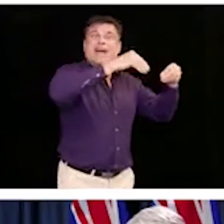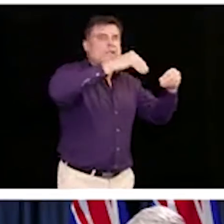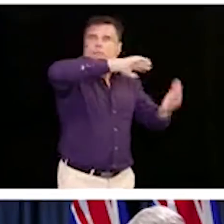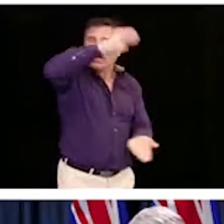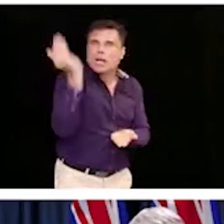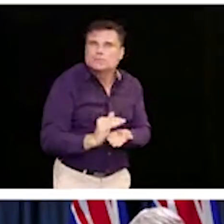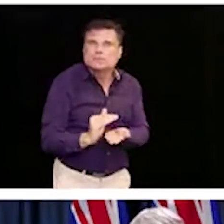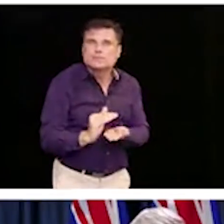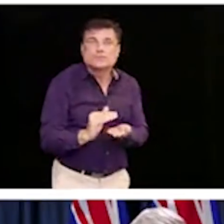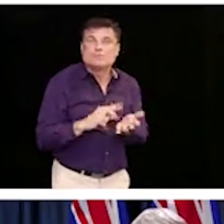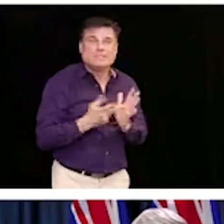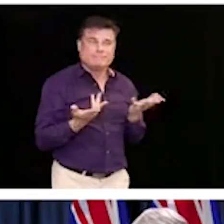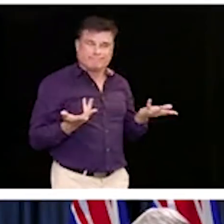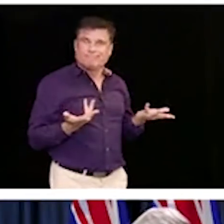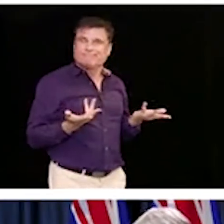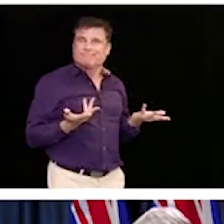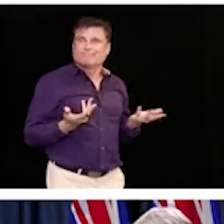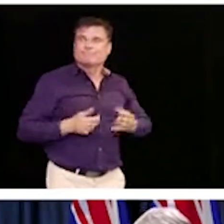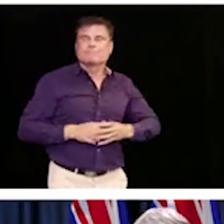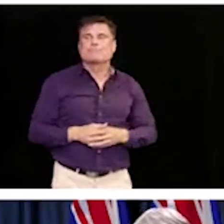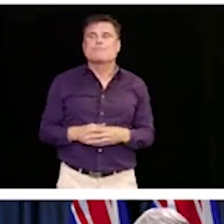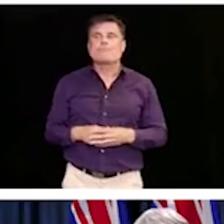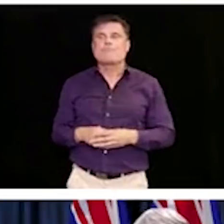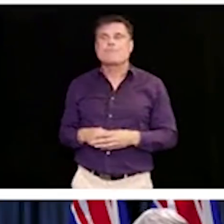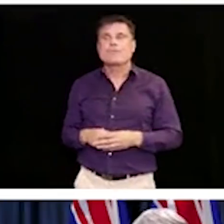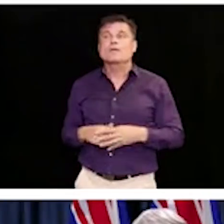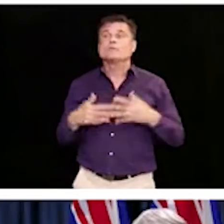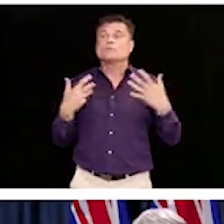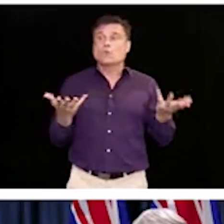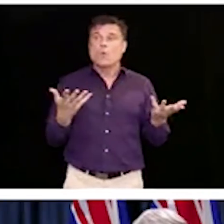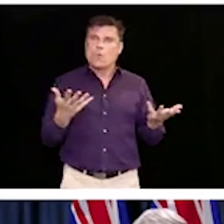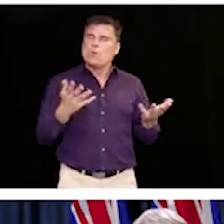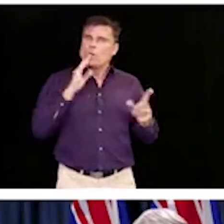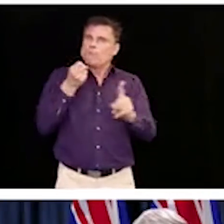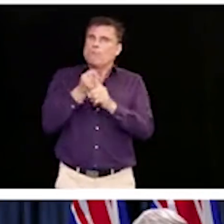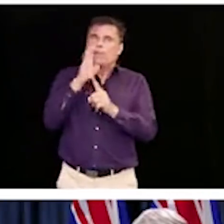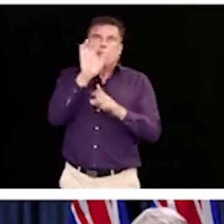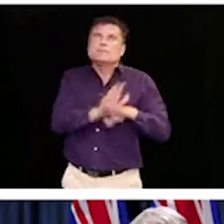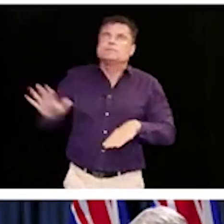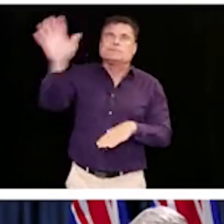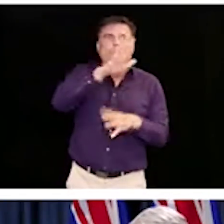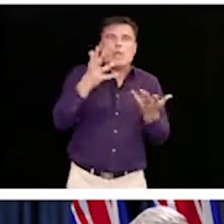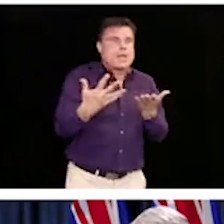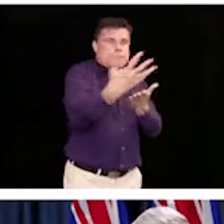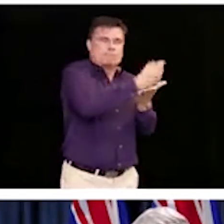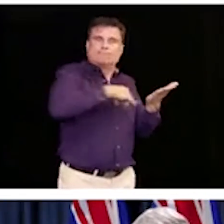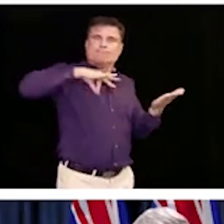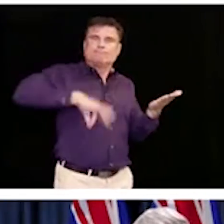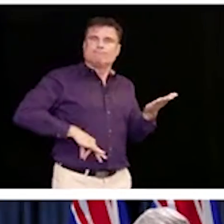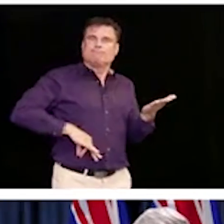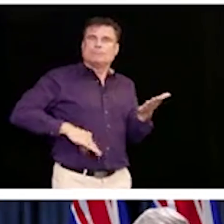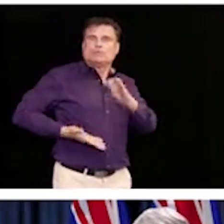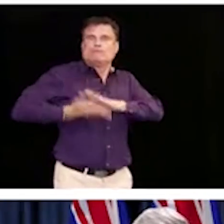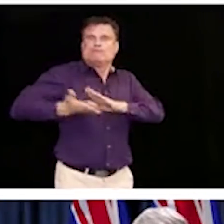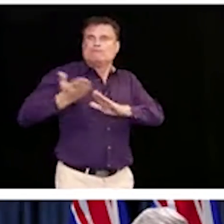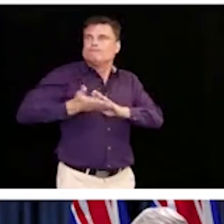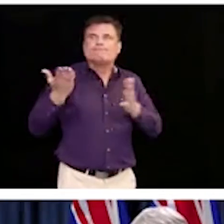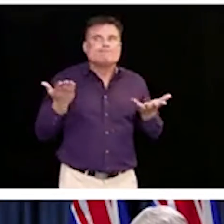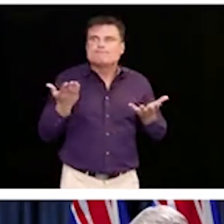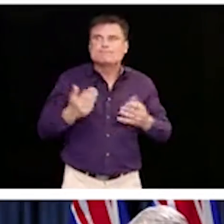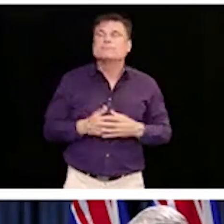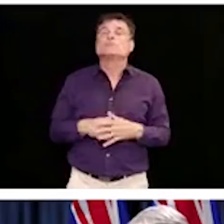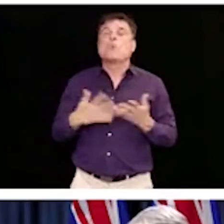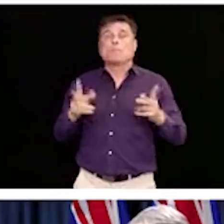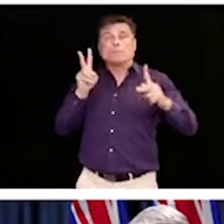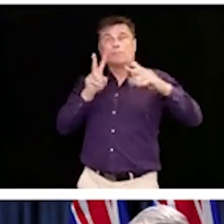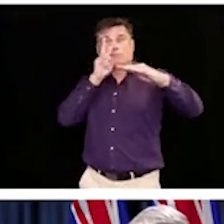significant impacts are expected all across the provinces, as you can see from the chart. Private sector forecasters expect BC's